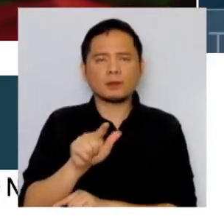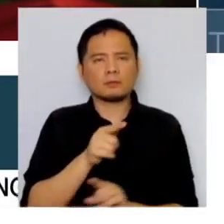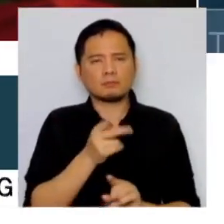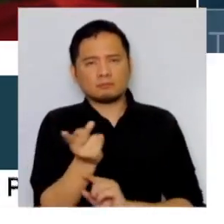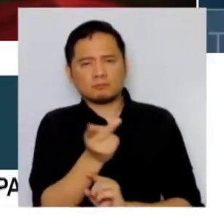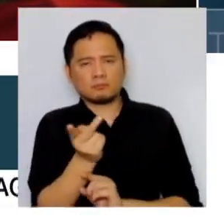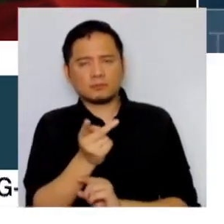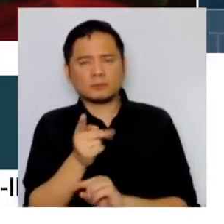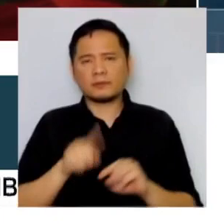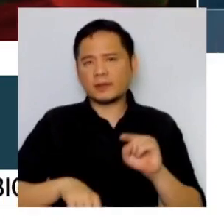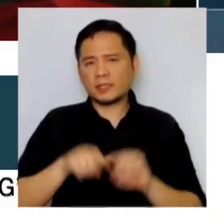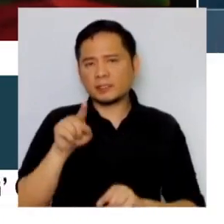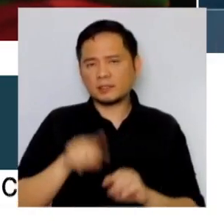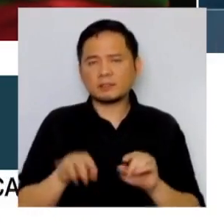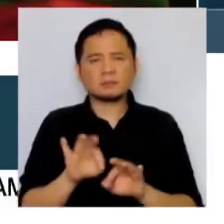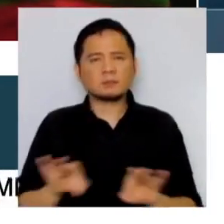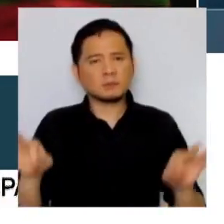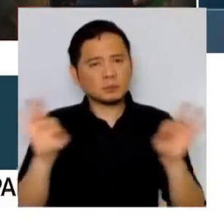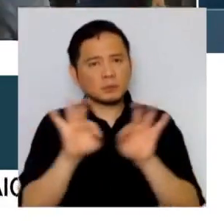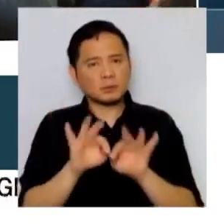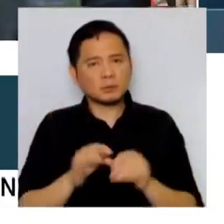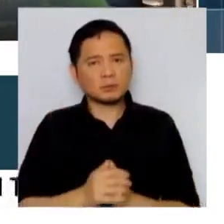The president,